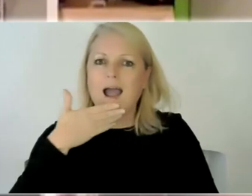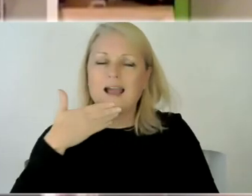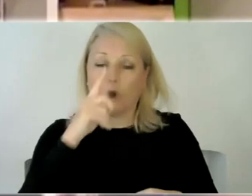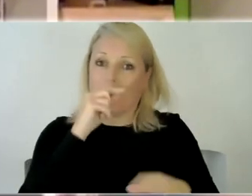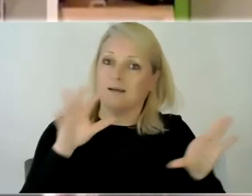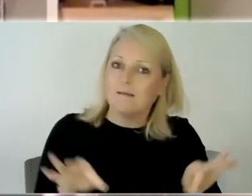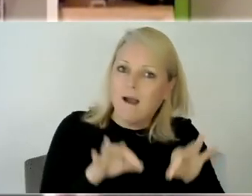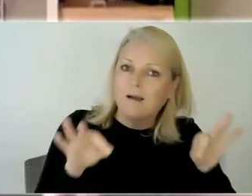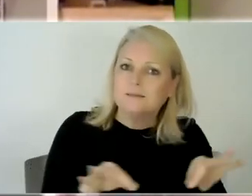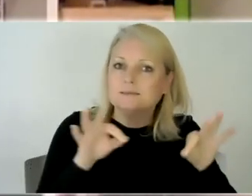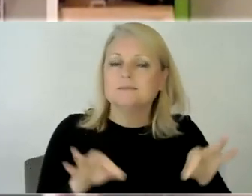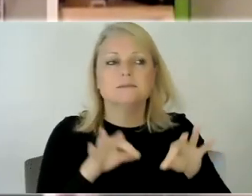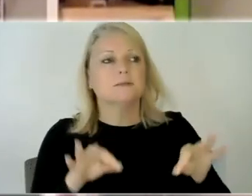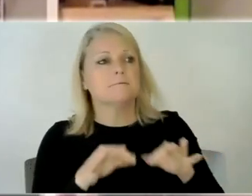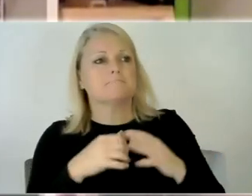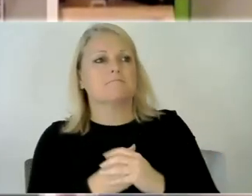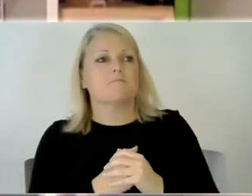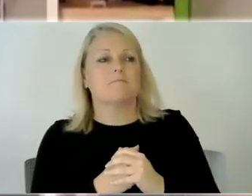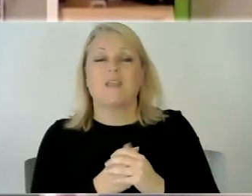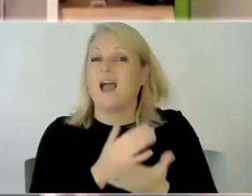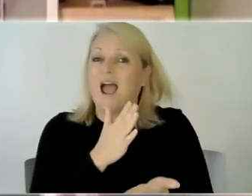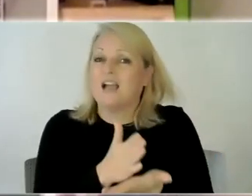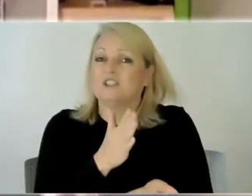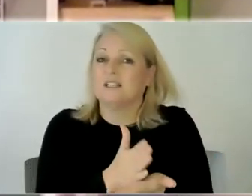and to be honest they